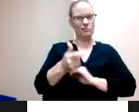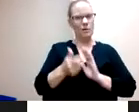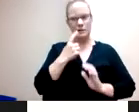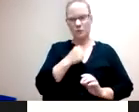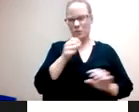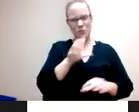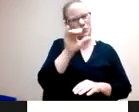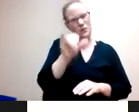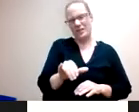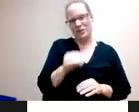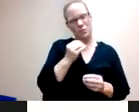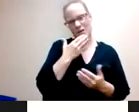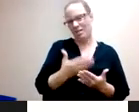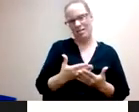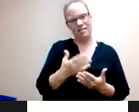well. Next slide.